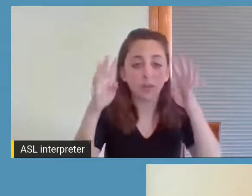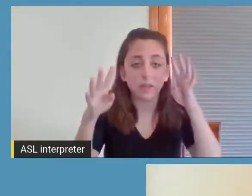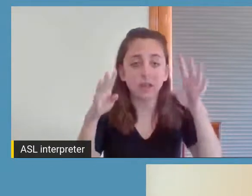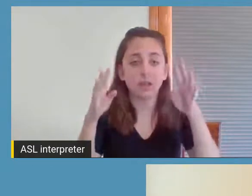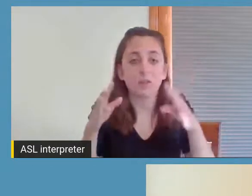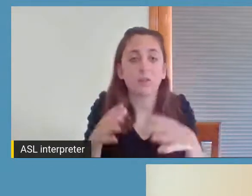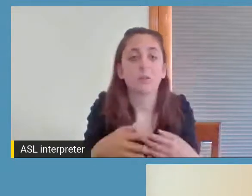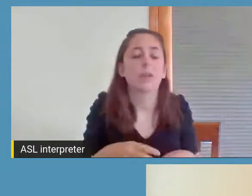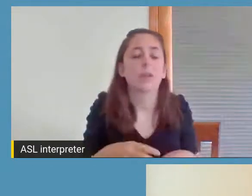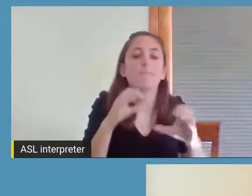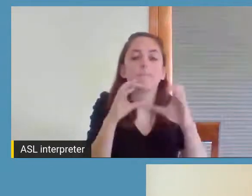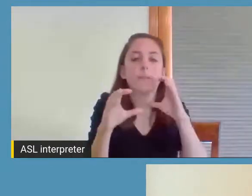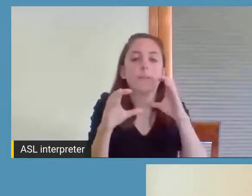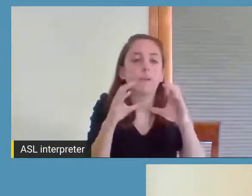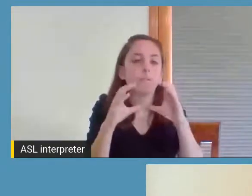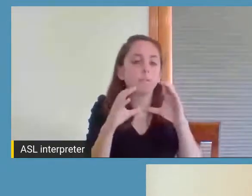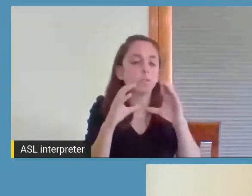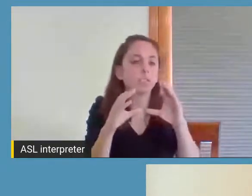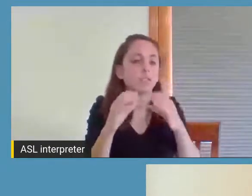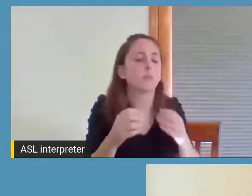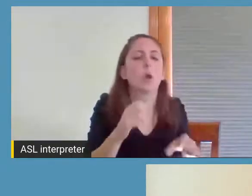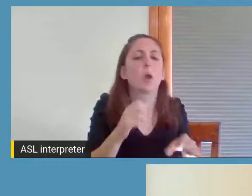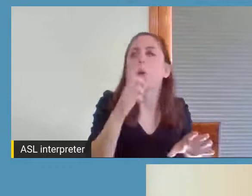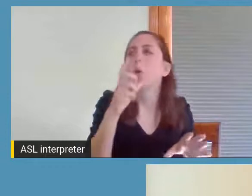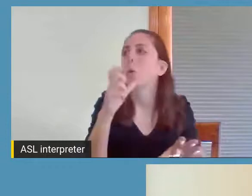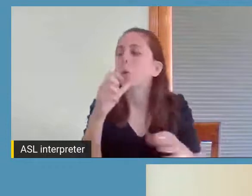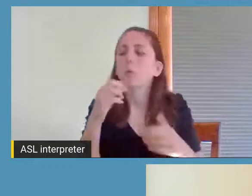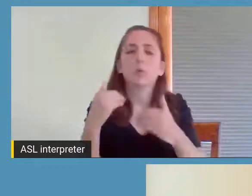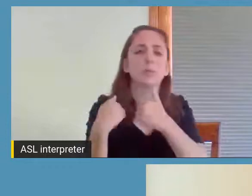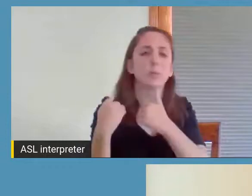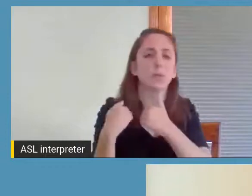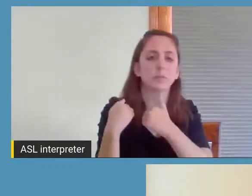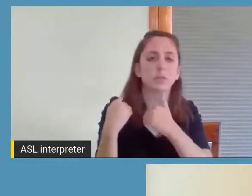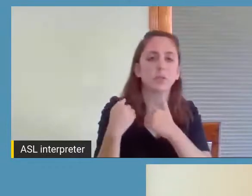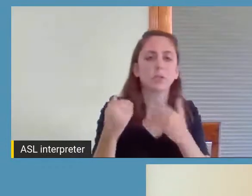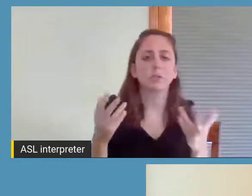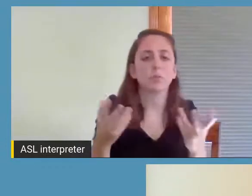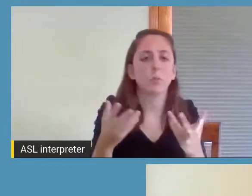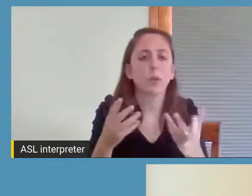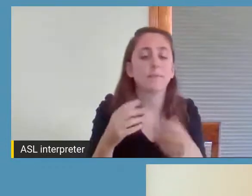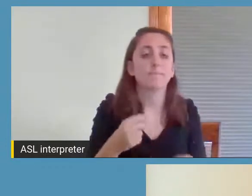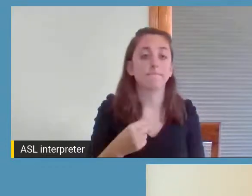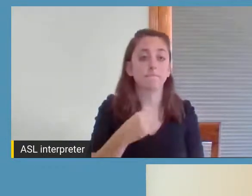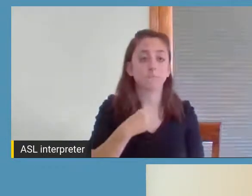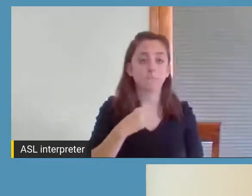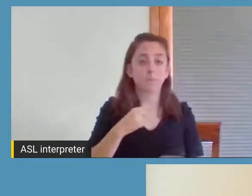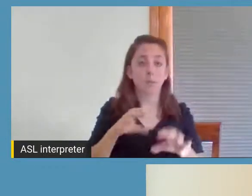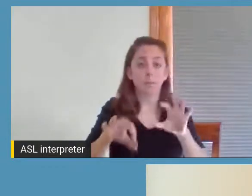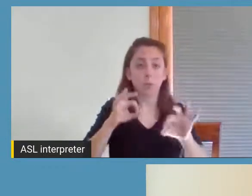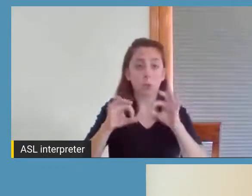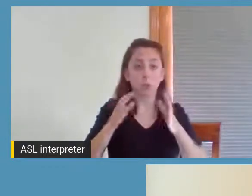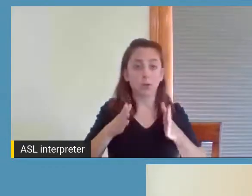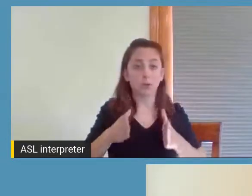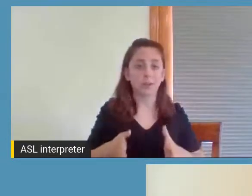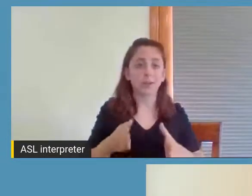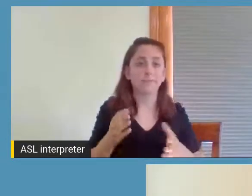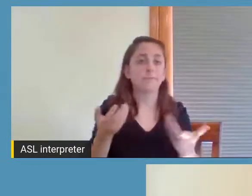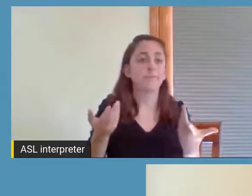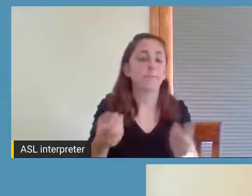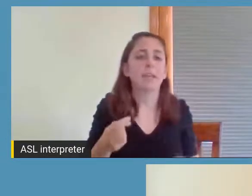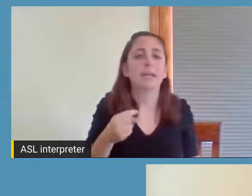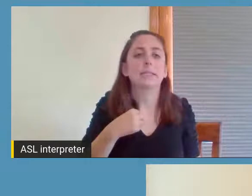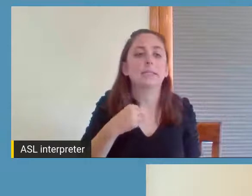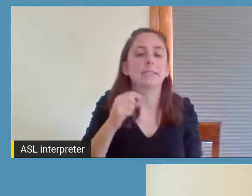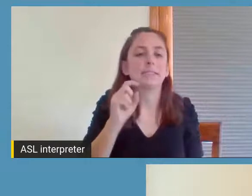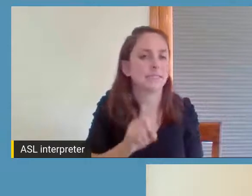have a conversation about who's doing what. Like if I'm a curator, you know, there are things that I need to have. Like I need to know